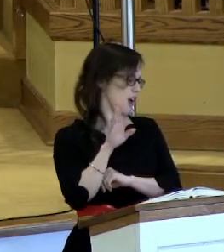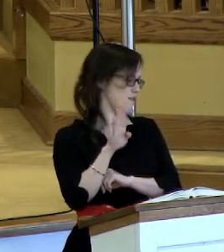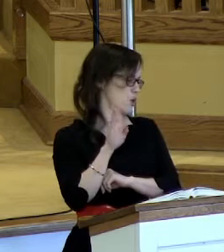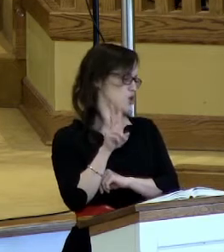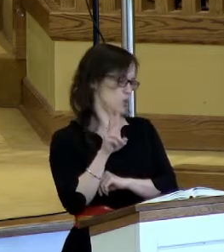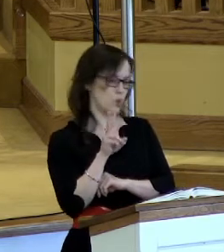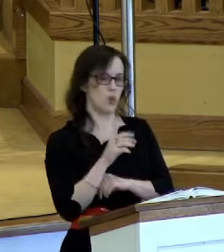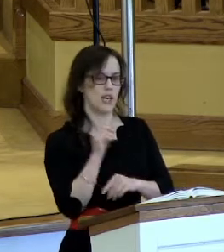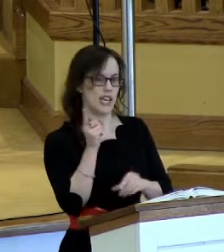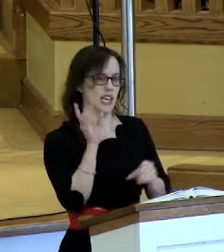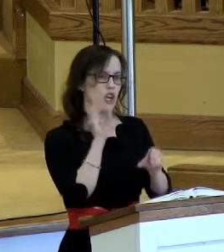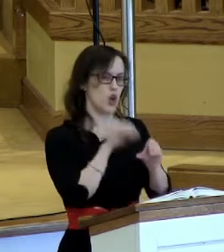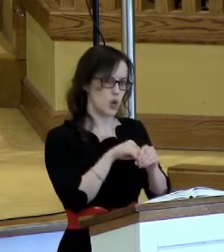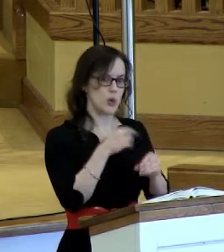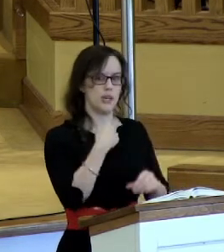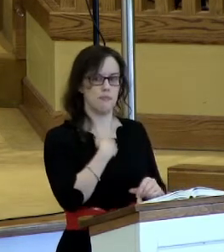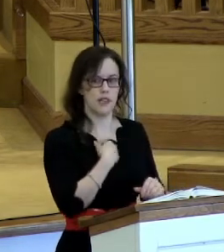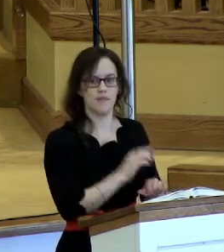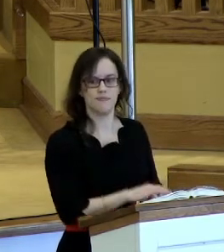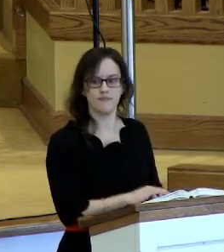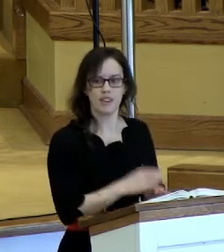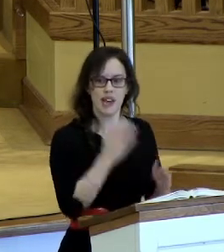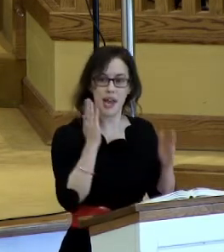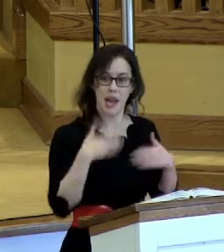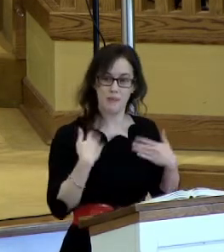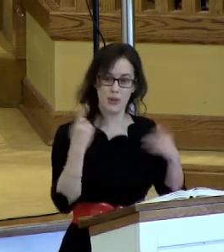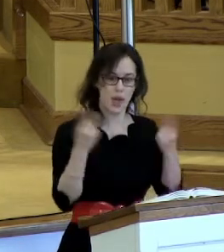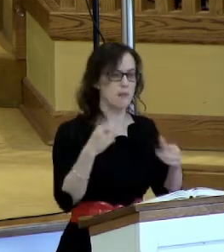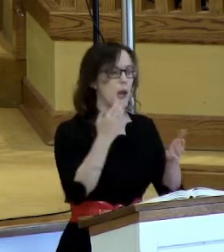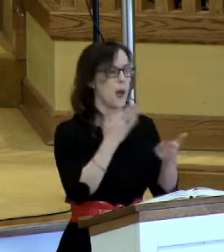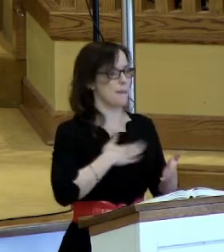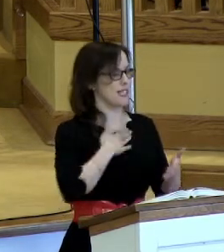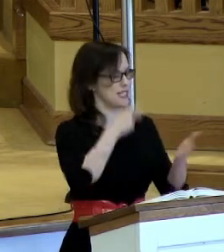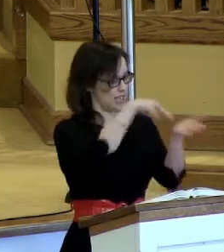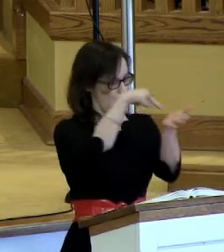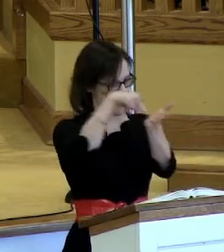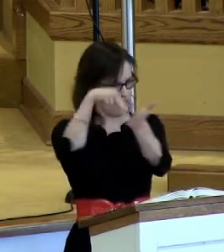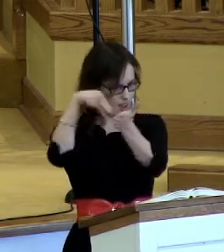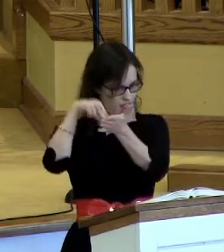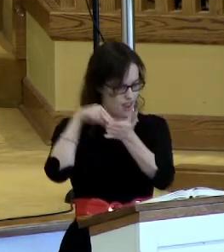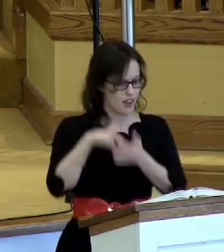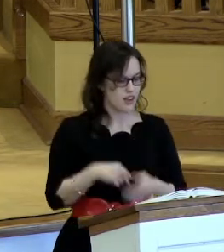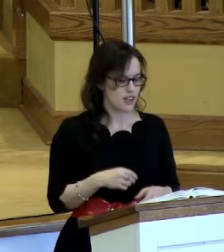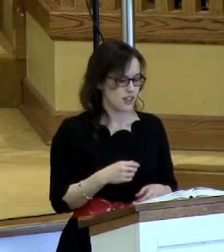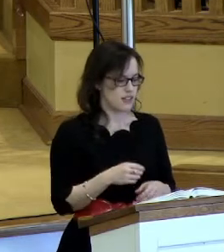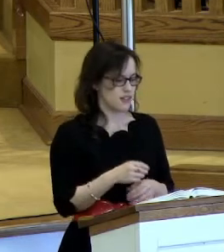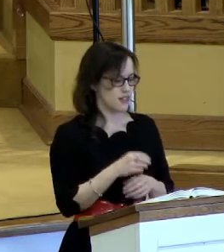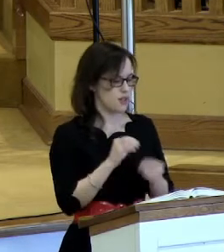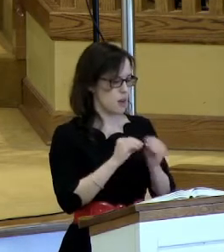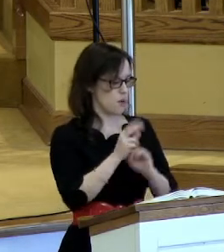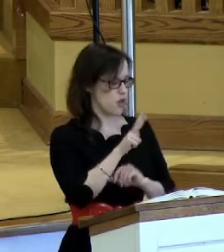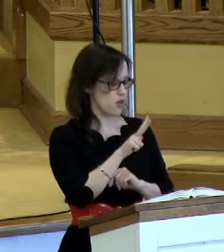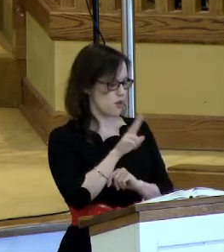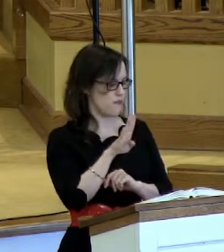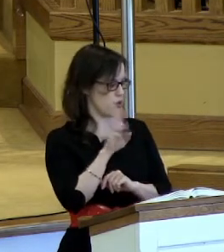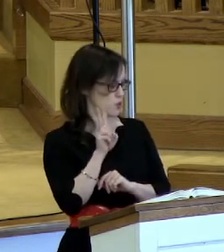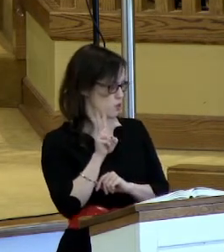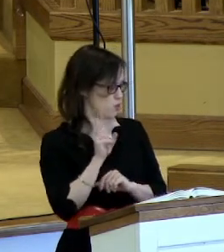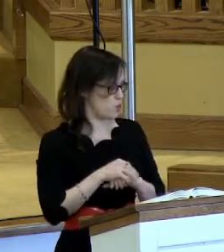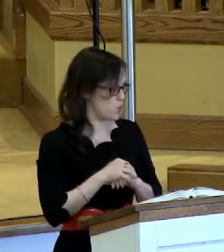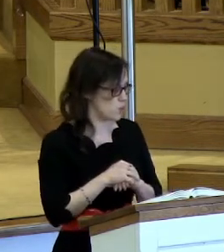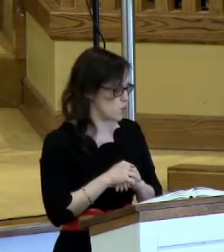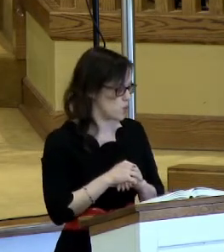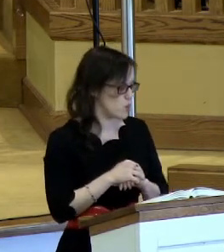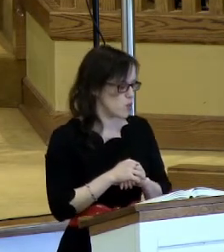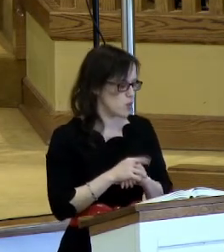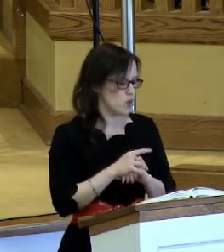342, he included me. So glad you came with us. Stand with us, please, to 342. 342, he